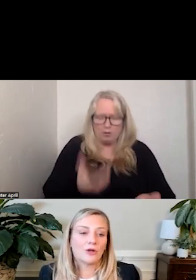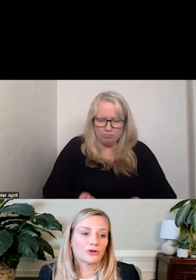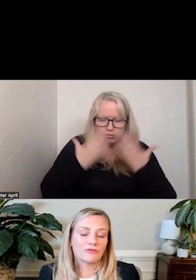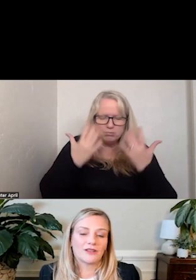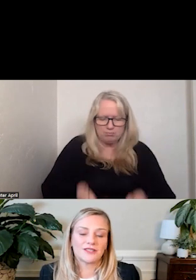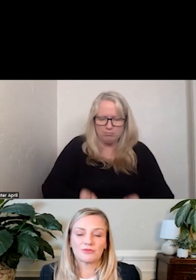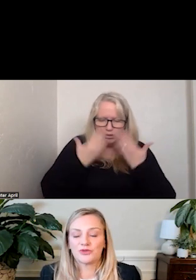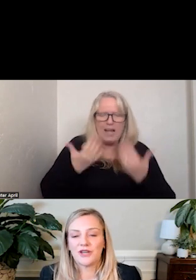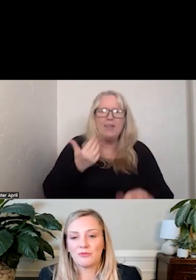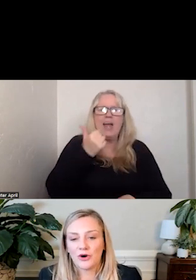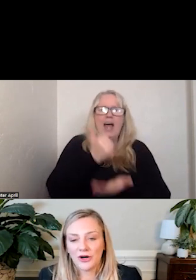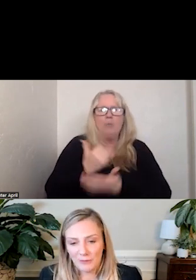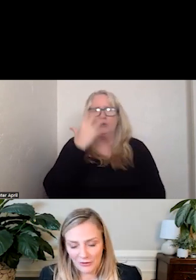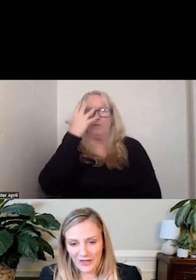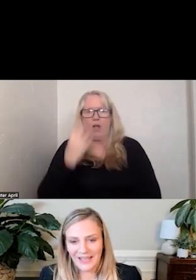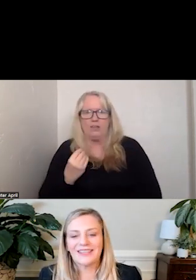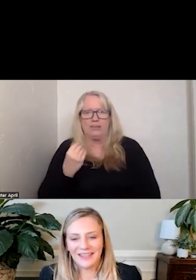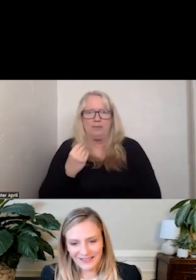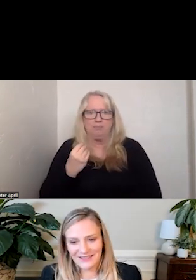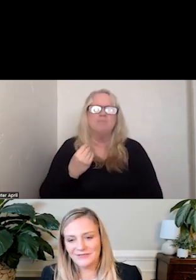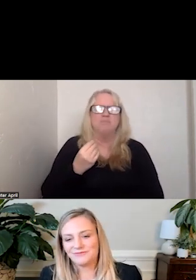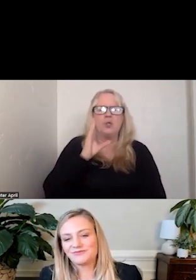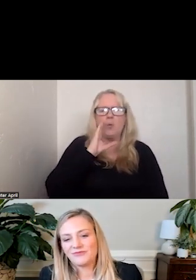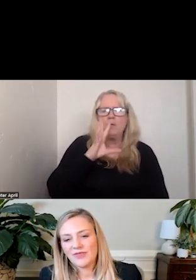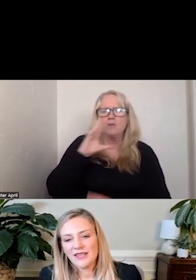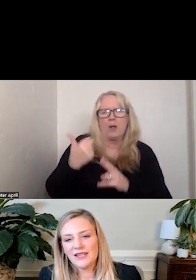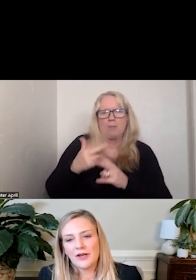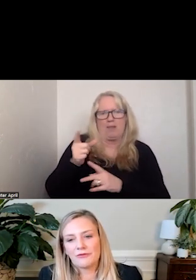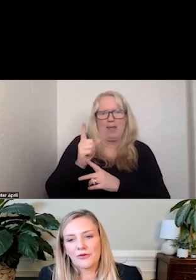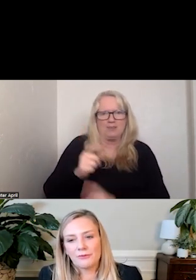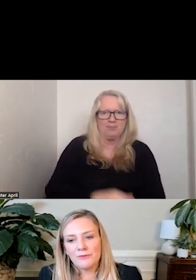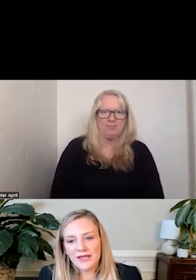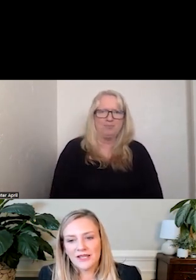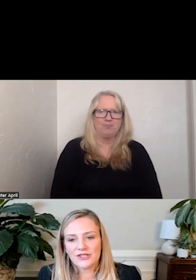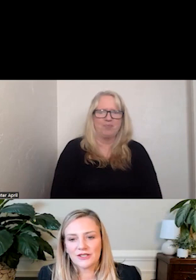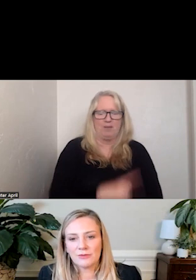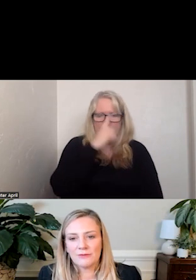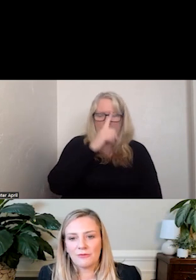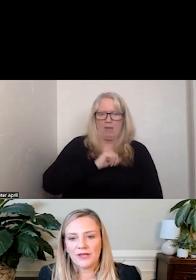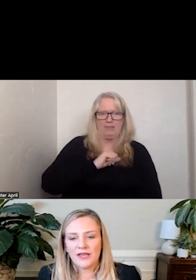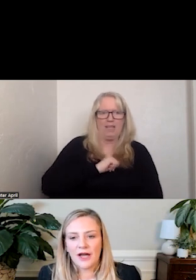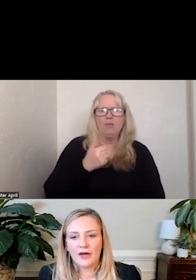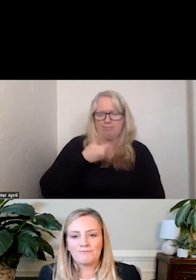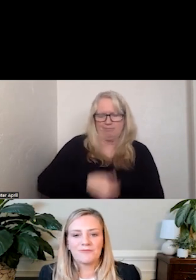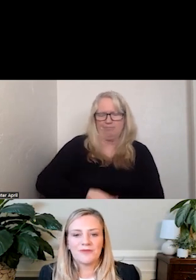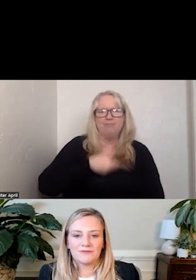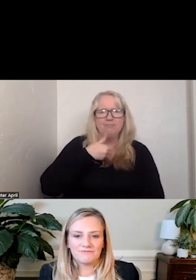that would help her fall asleep. So we'll talk more about that next. For me, just a little bit about